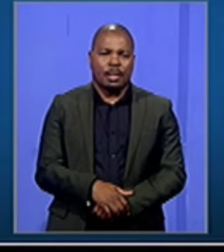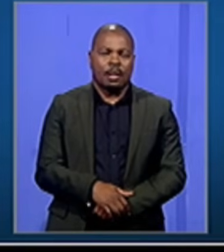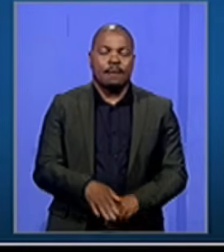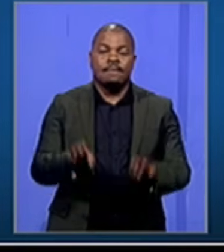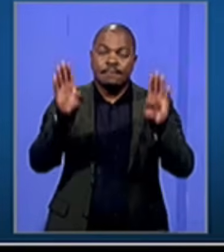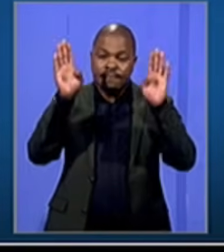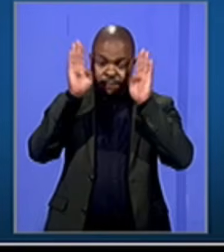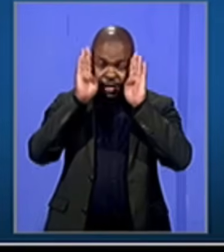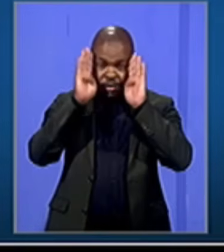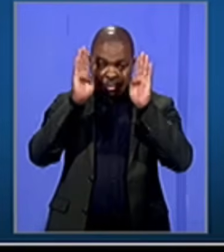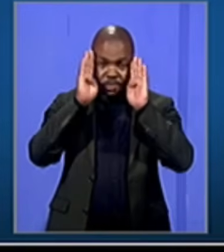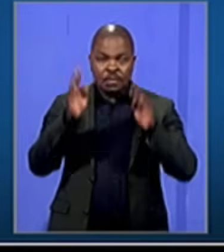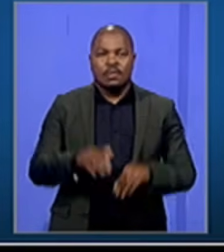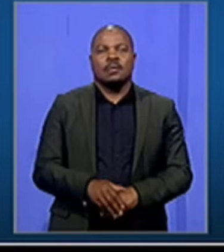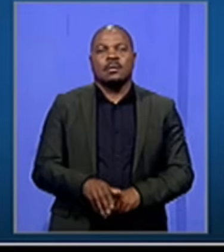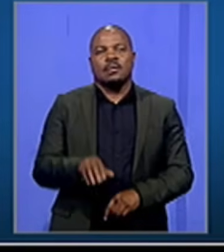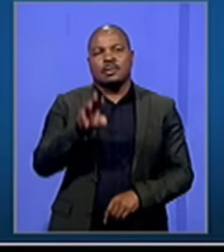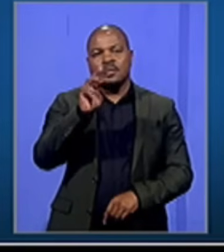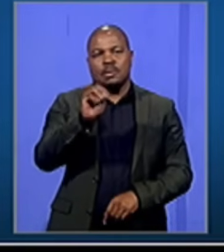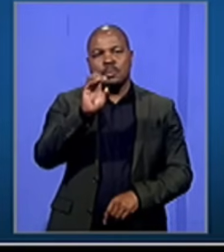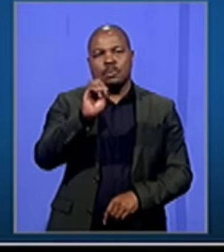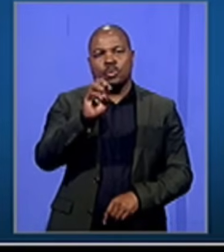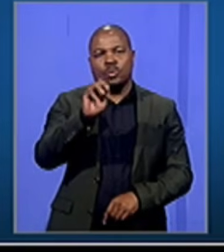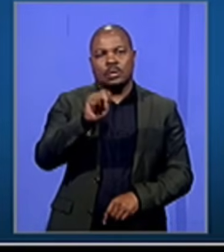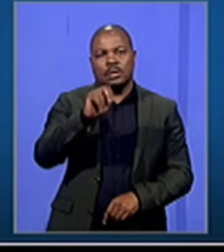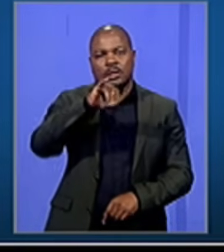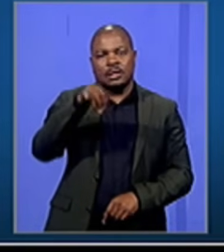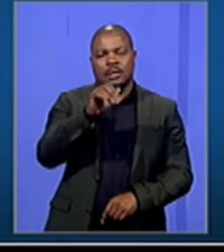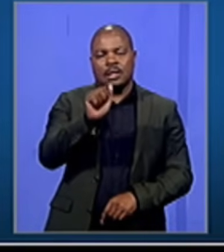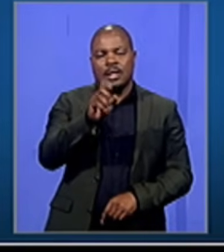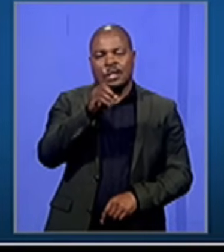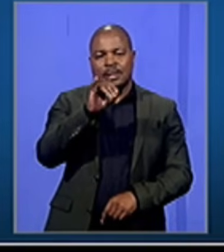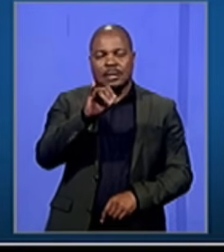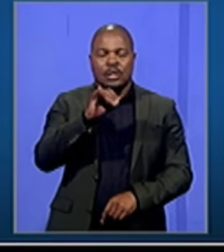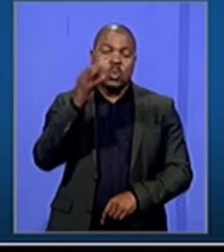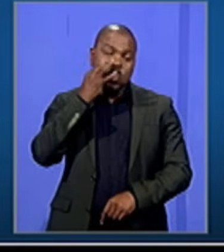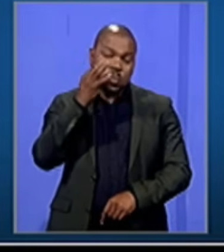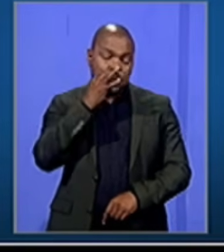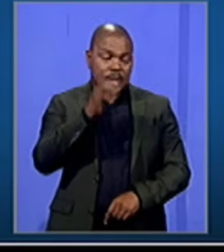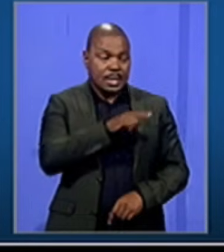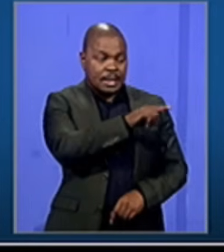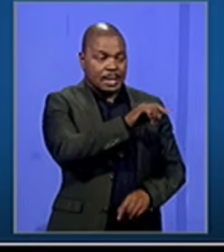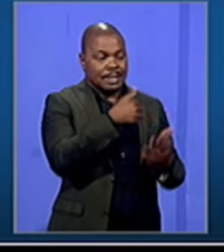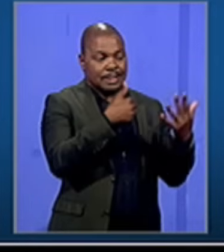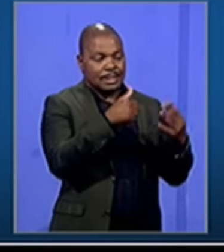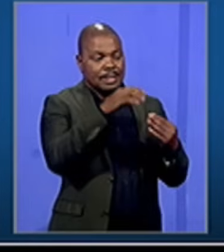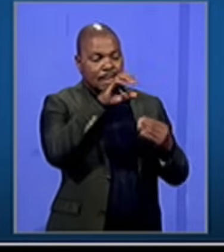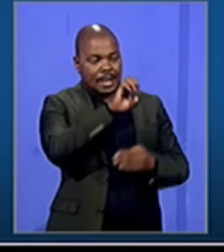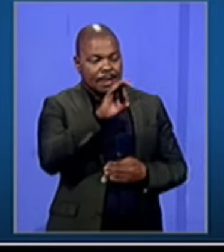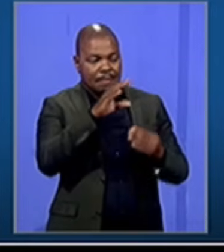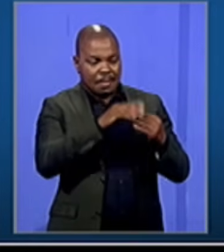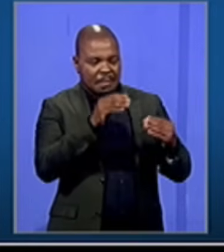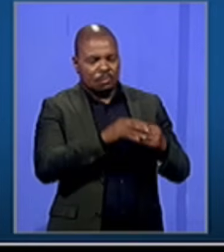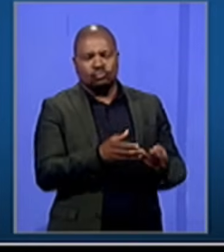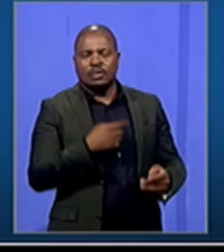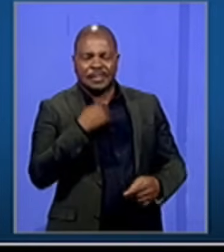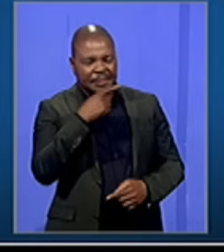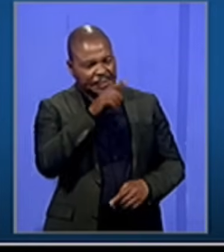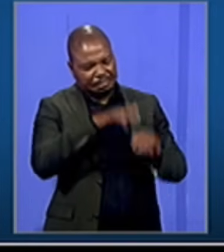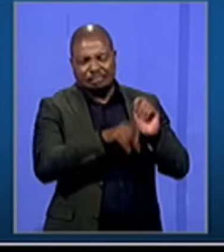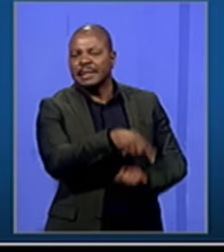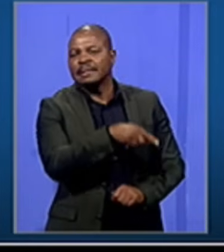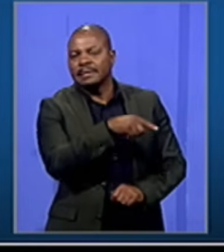Letlakaleng la Facebook Mashilo Montšadi Mokgopo o re go maloko ao a tshela a EFF nna ke re moepolai ga